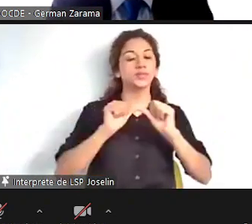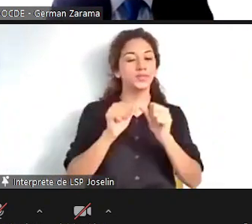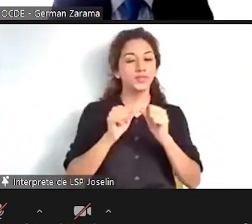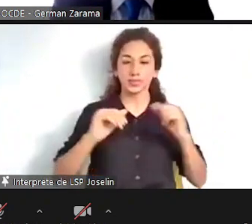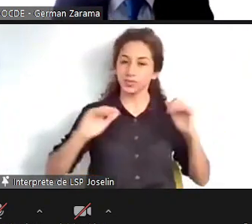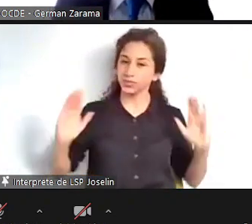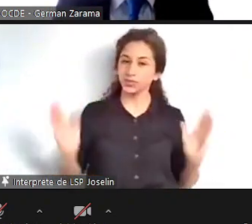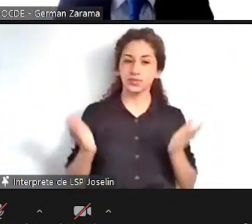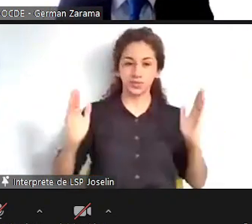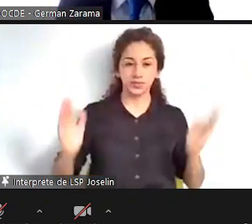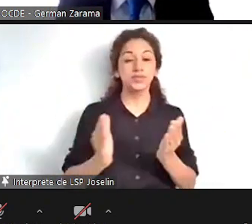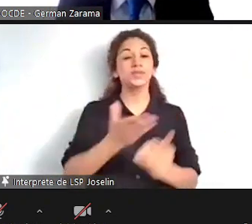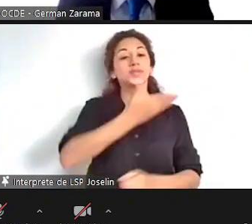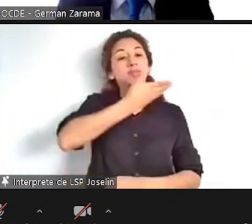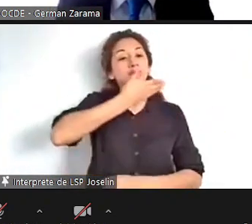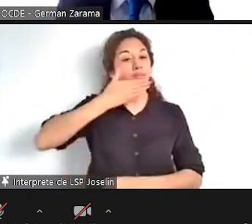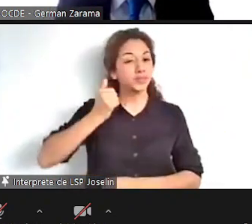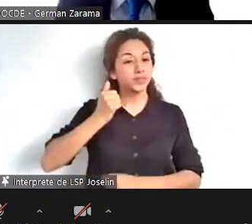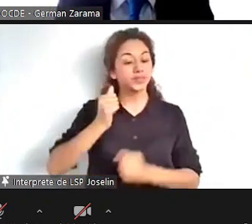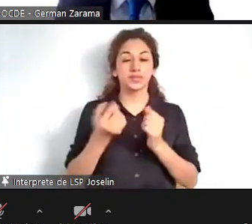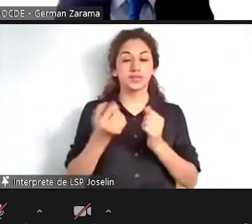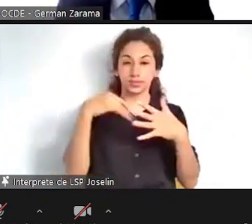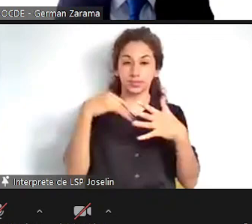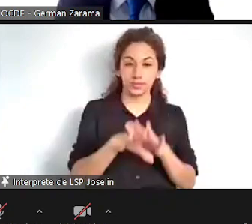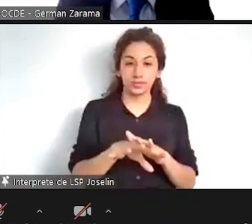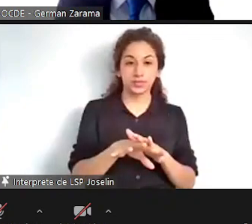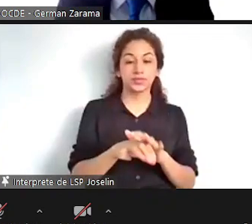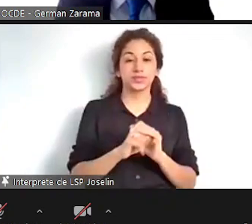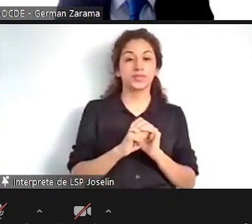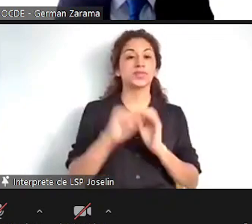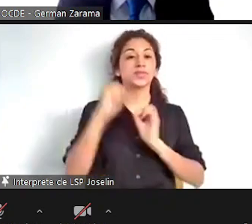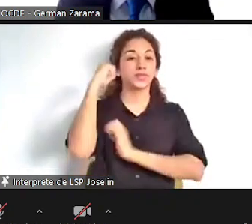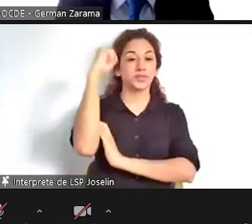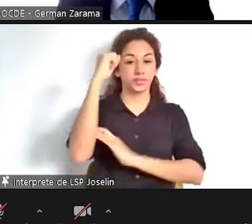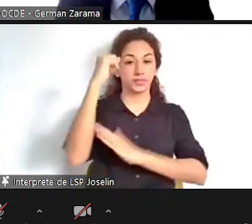continue furthering improving and